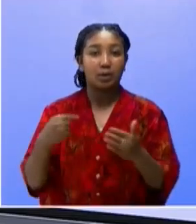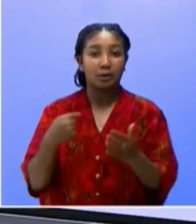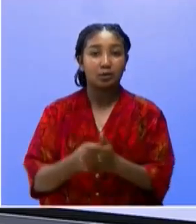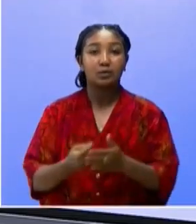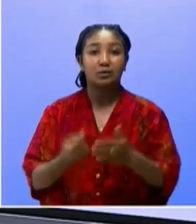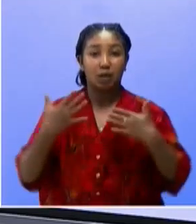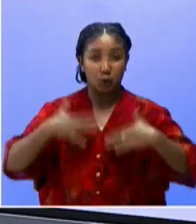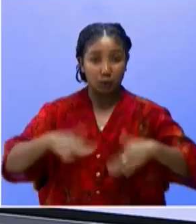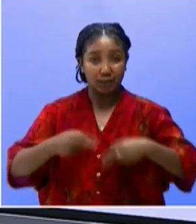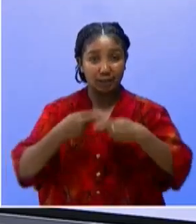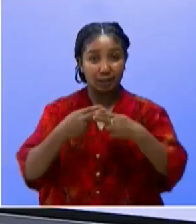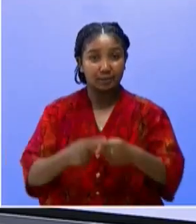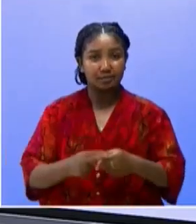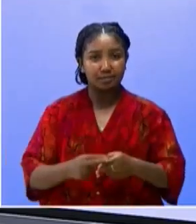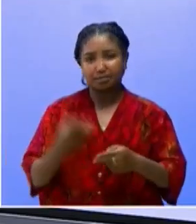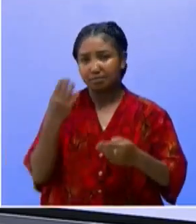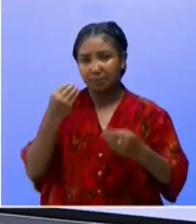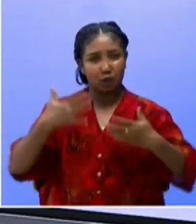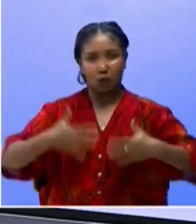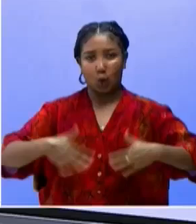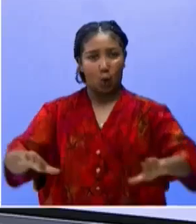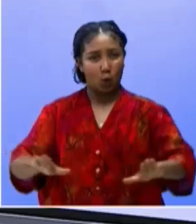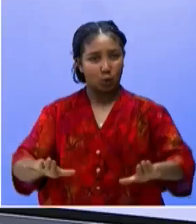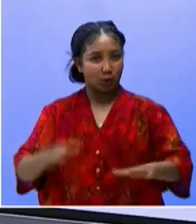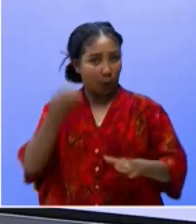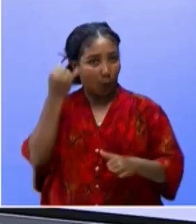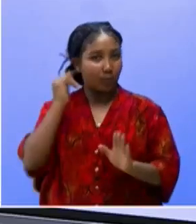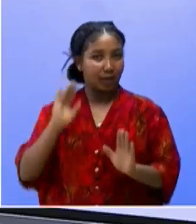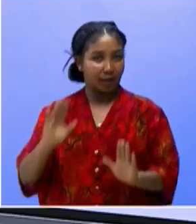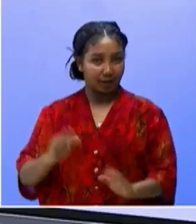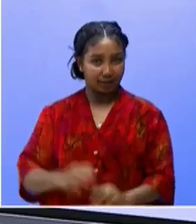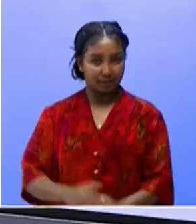clothes, I said pretty clothes, that's also opinion,